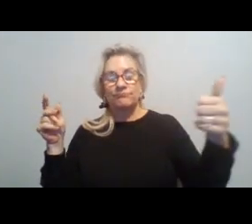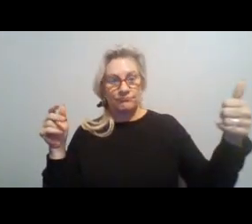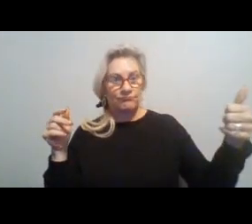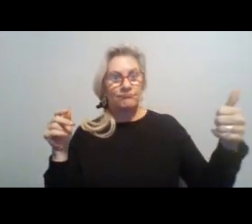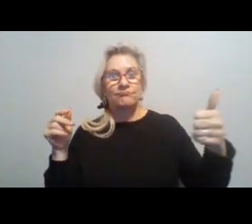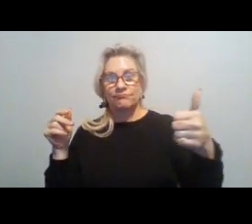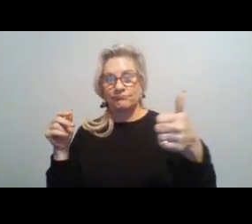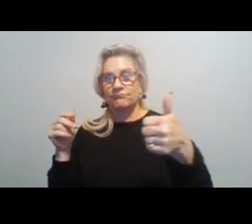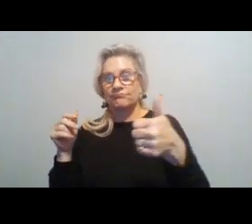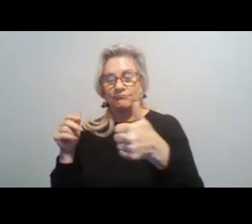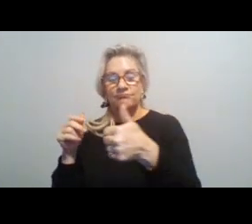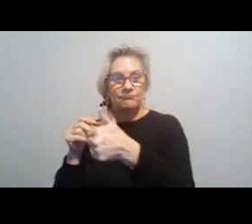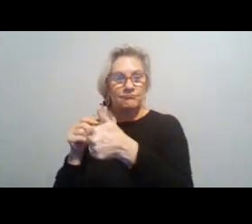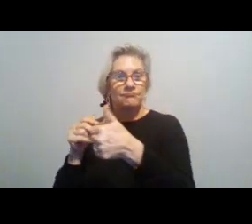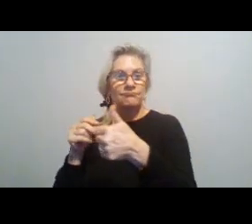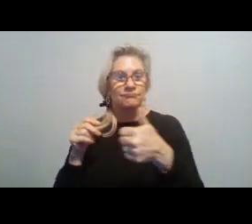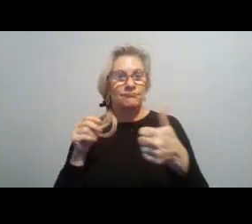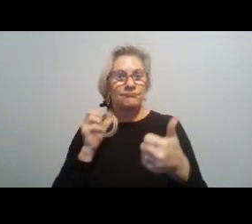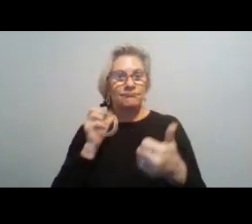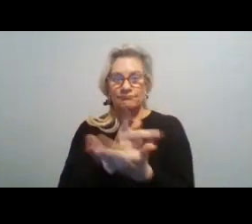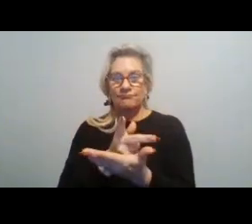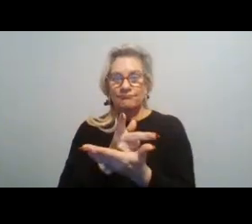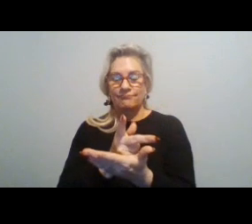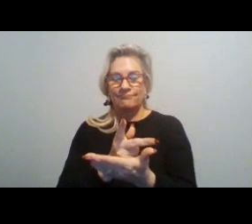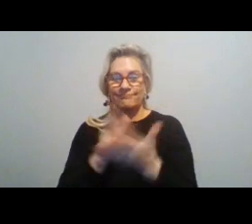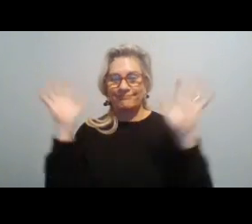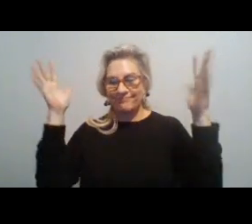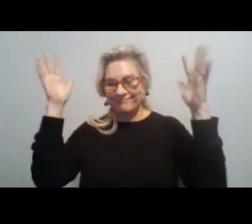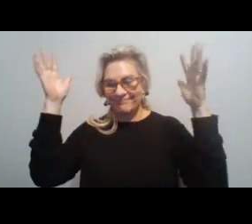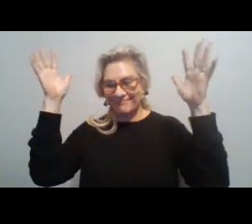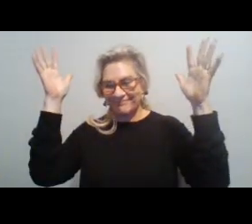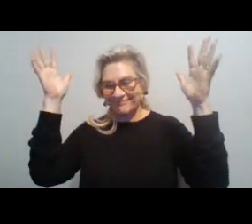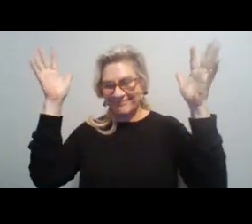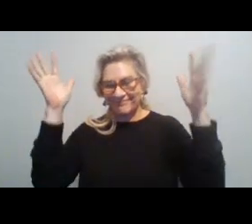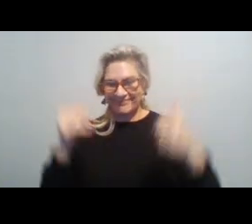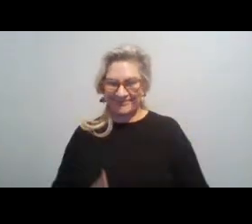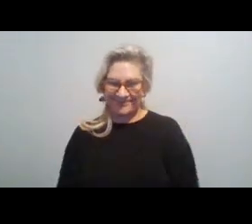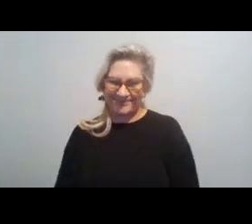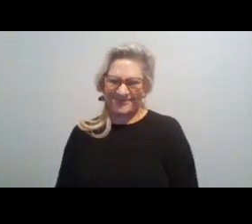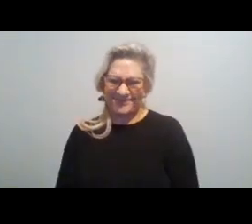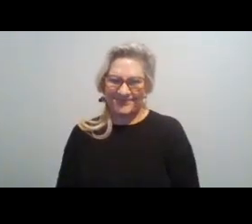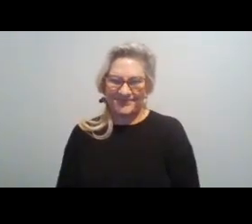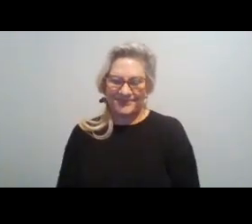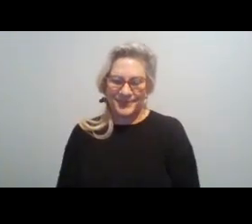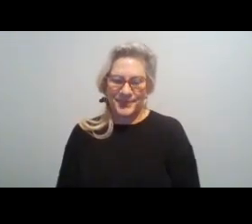Opposed? Motion carries. Yay. Thank you.